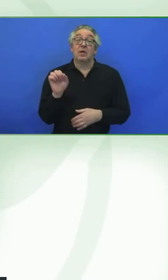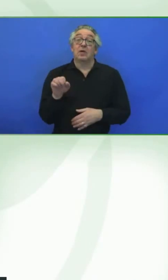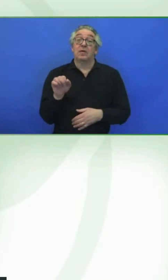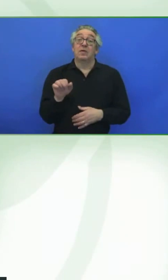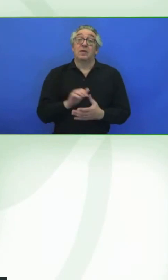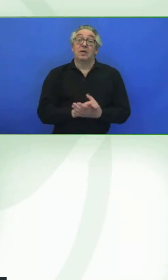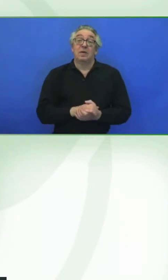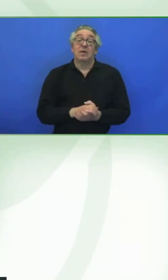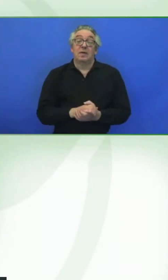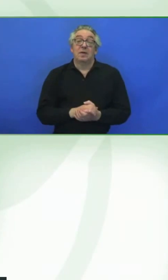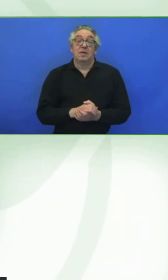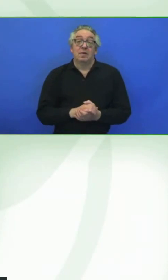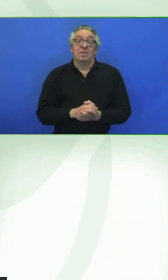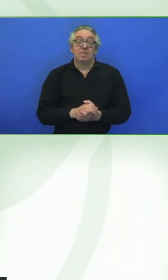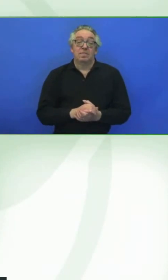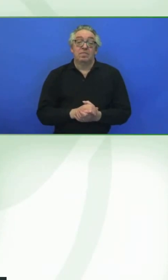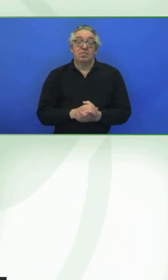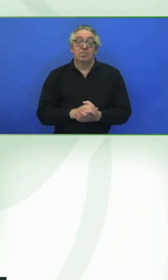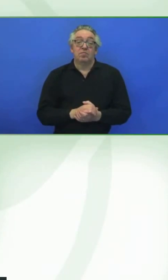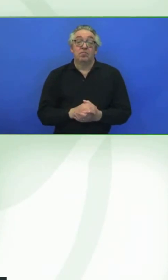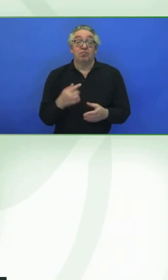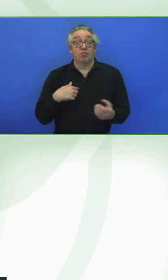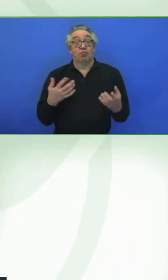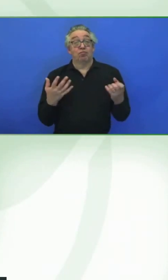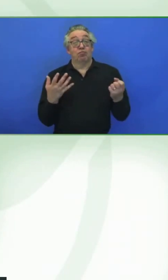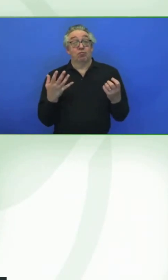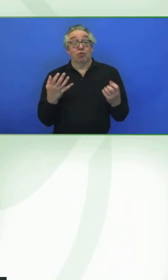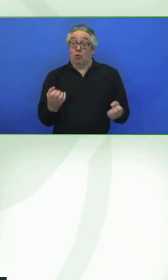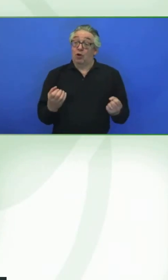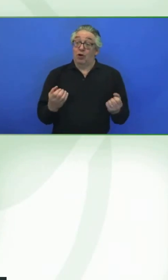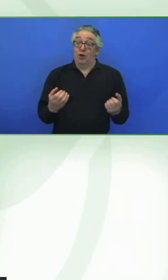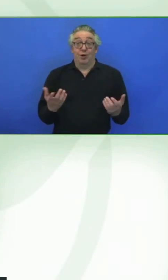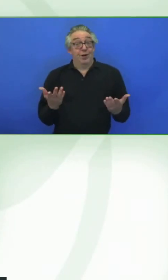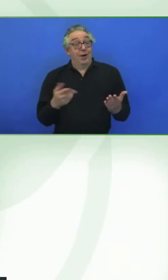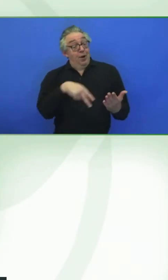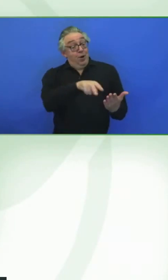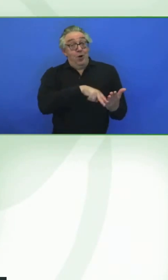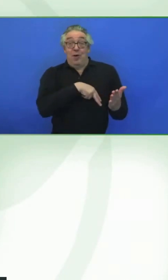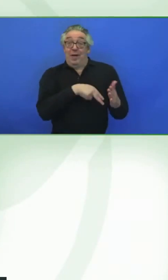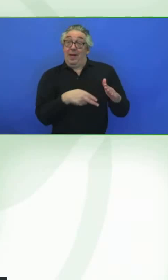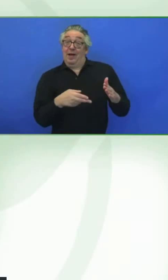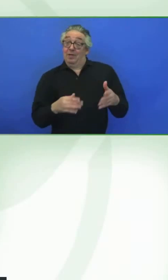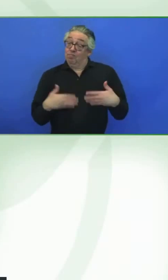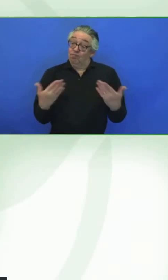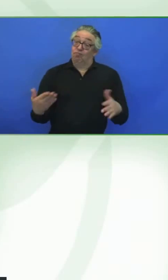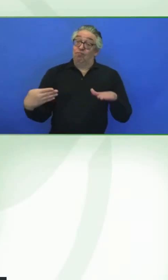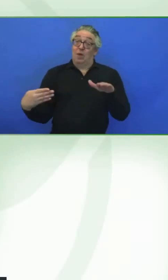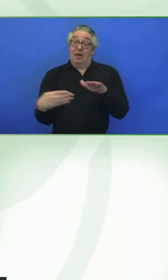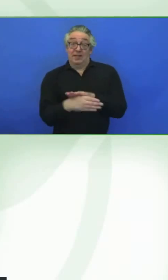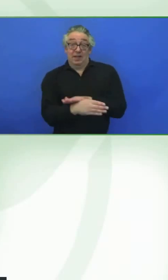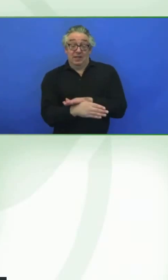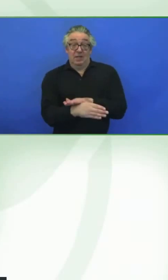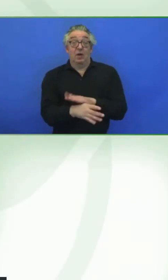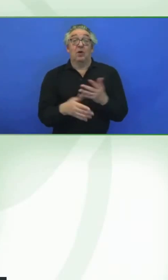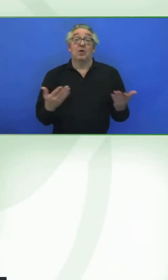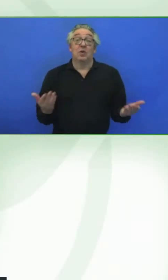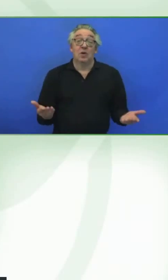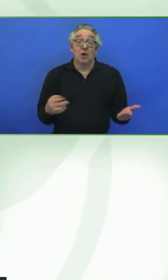work on access to reading, as I said, and so we created books with stories you